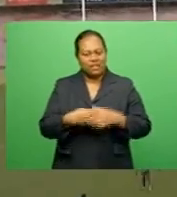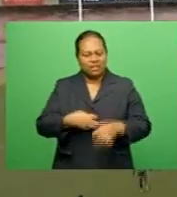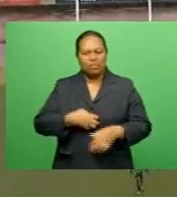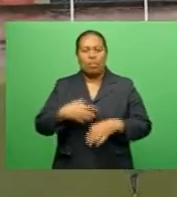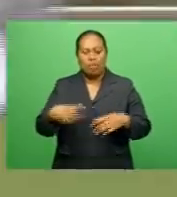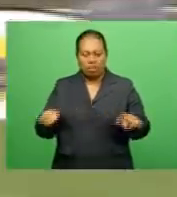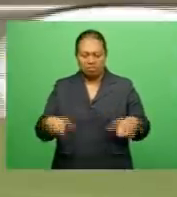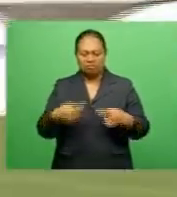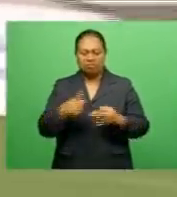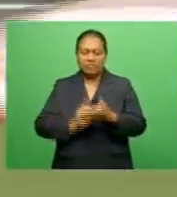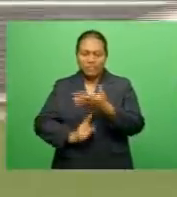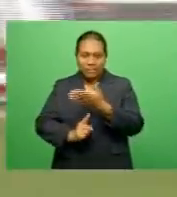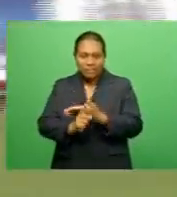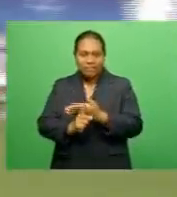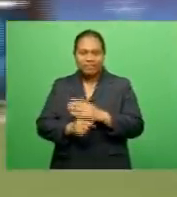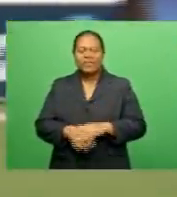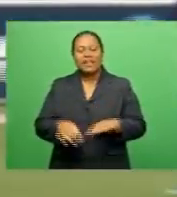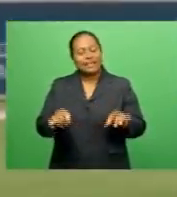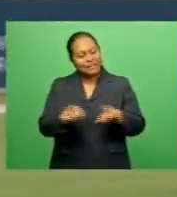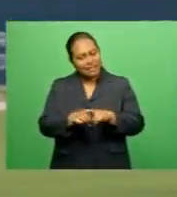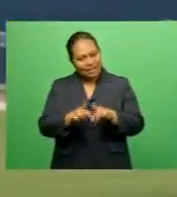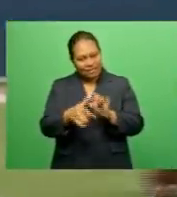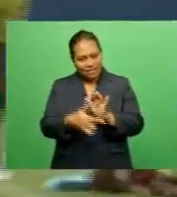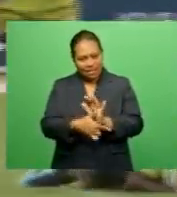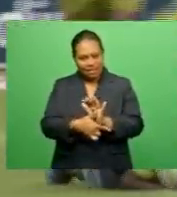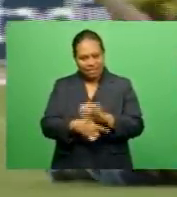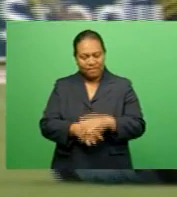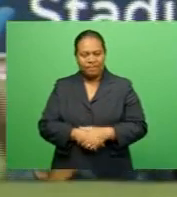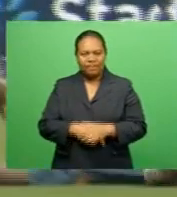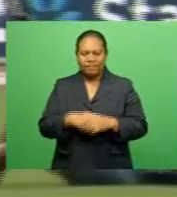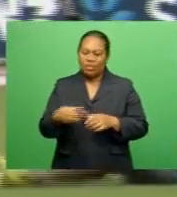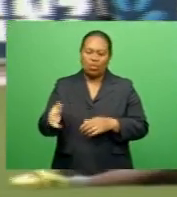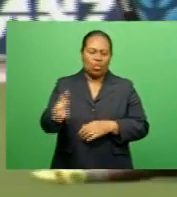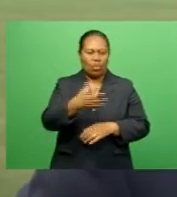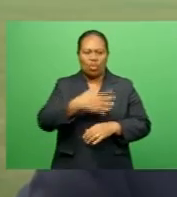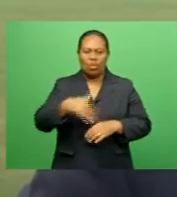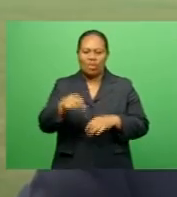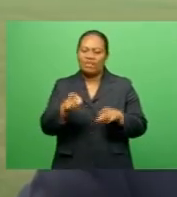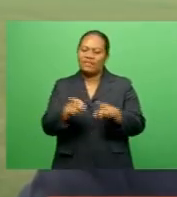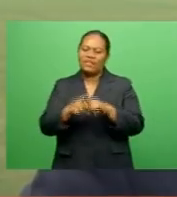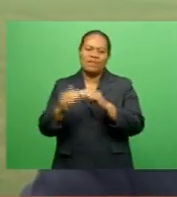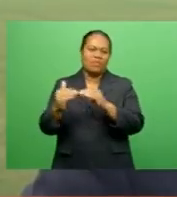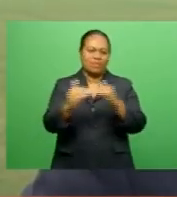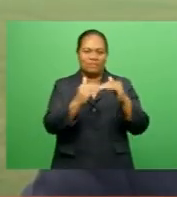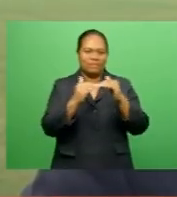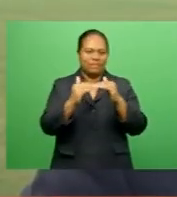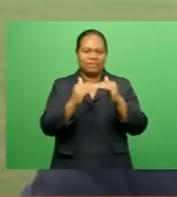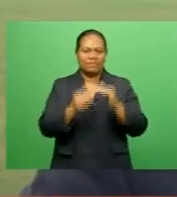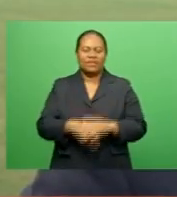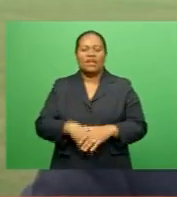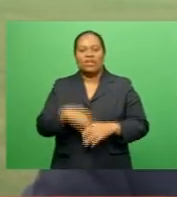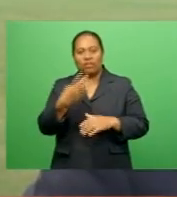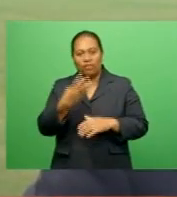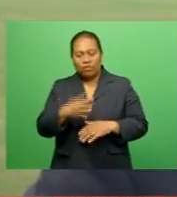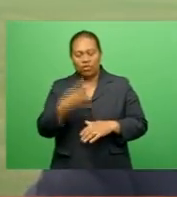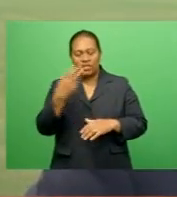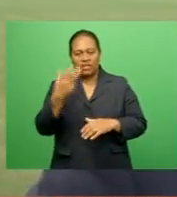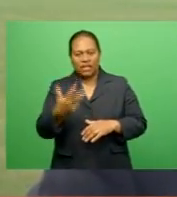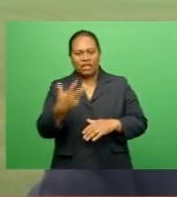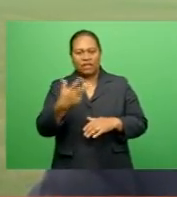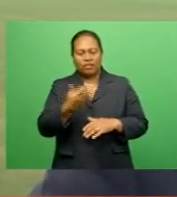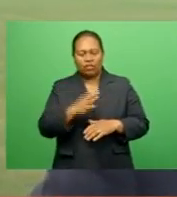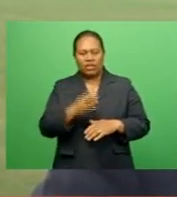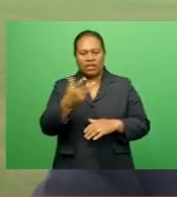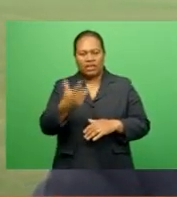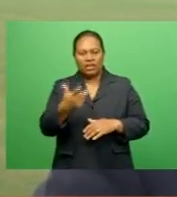competition, but also at the same time provide each one an equal opportunity. 32 out of the 48 men's teams will